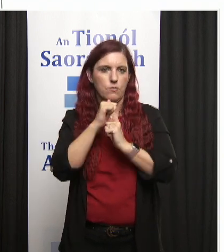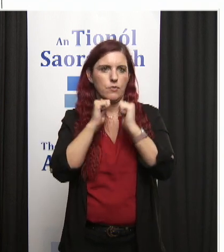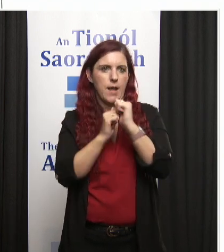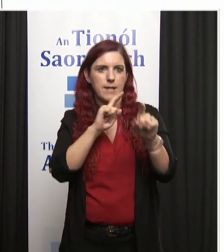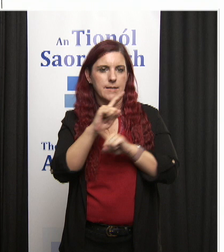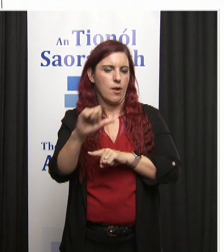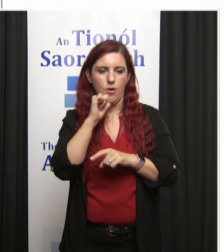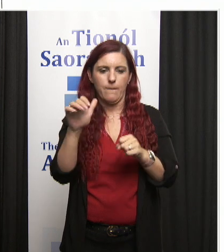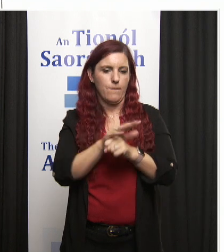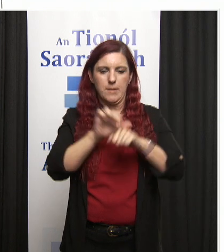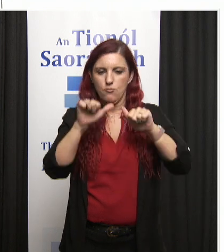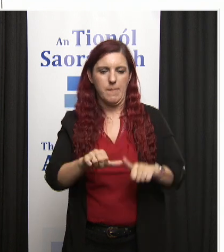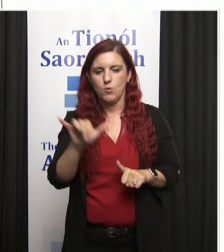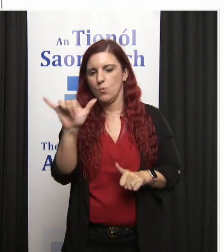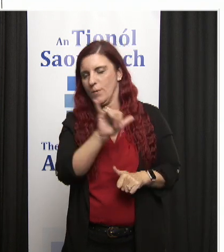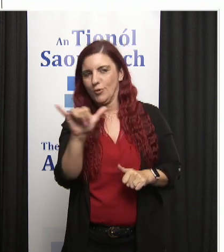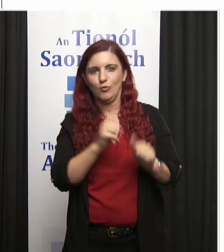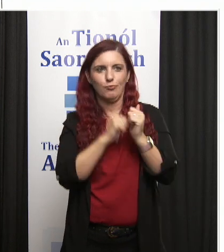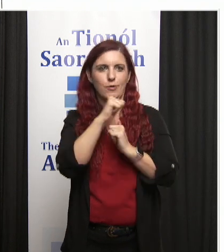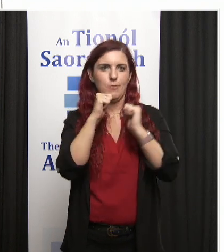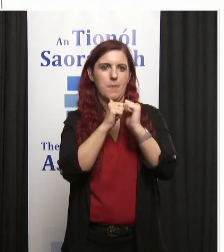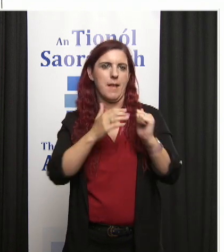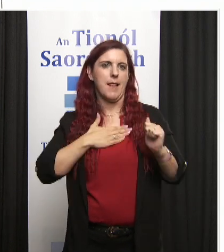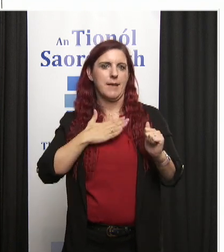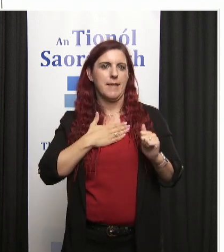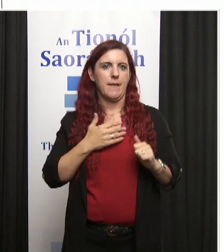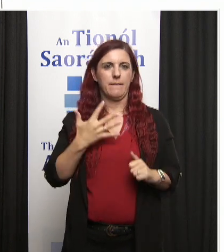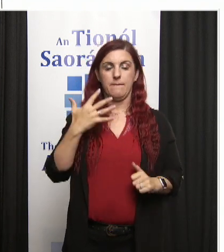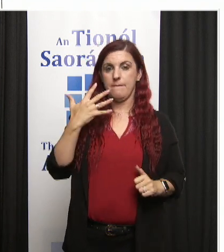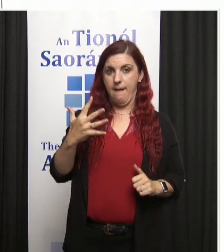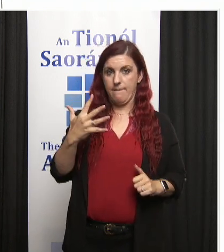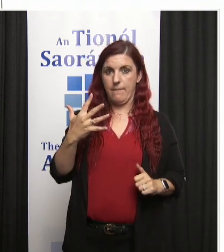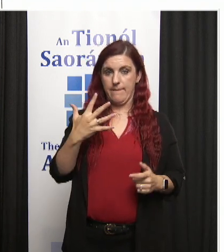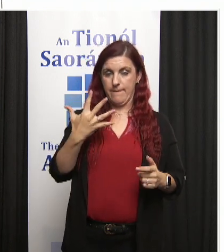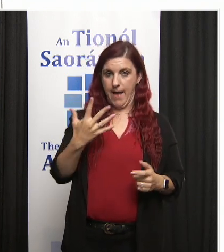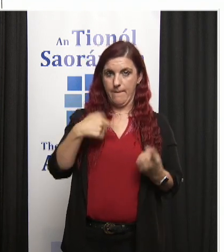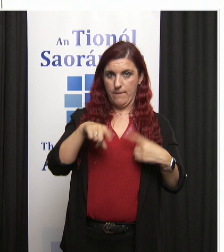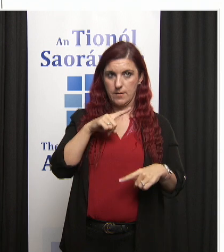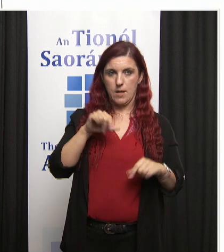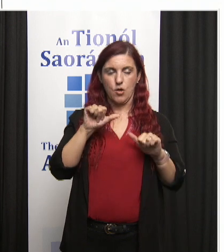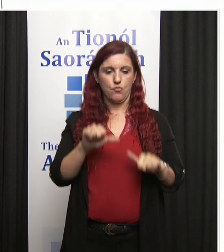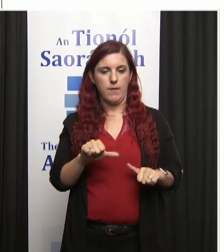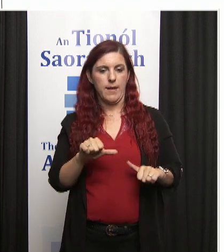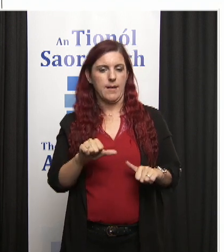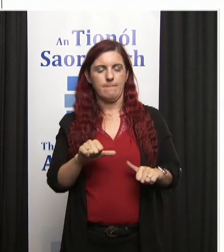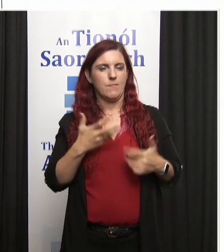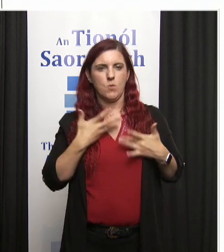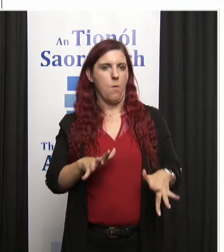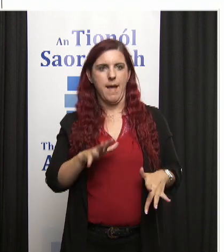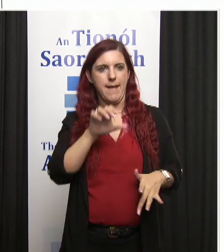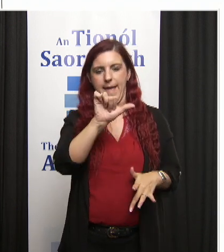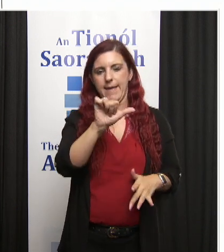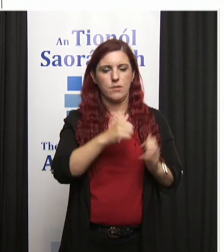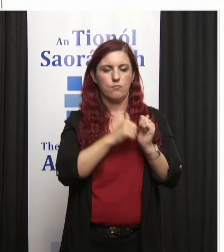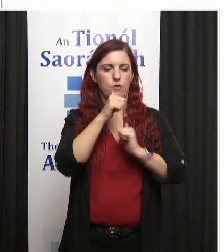haven't come to agreement. So 5 out of 6 of us agreed that we don't like structure A because